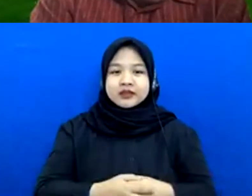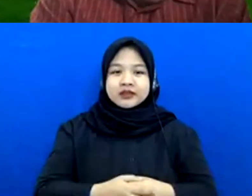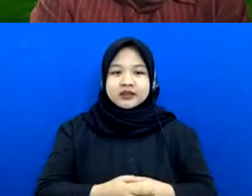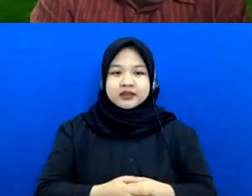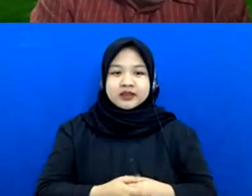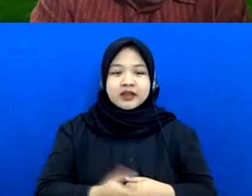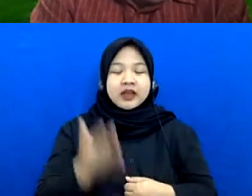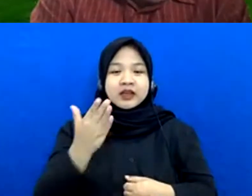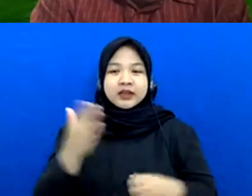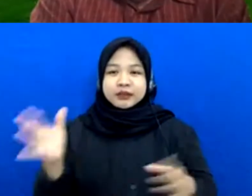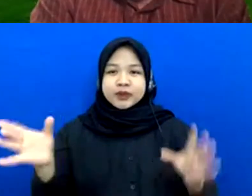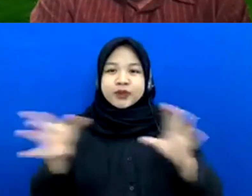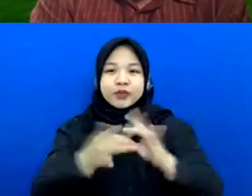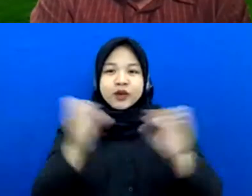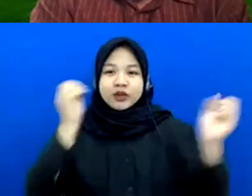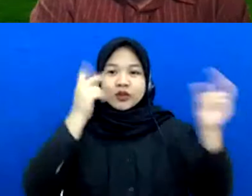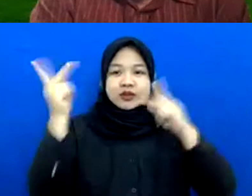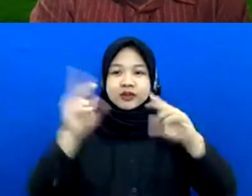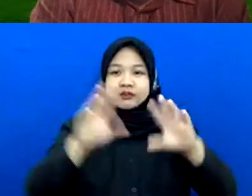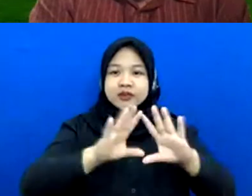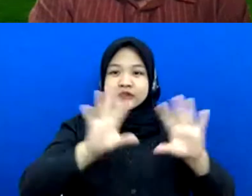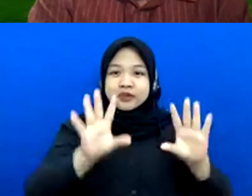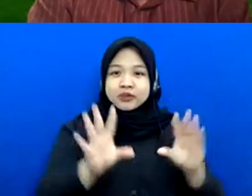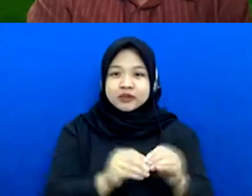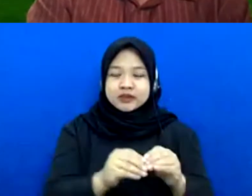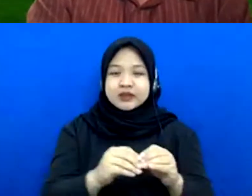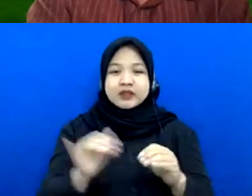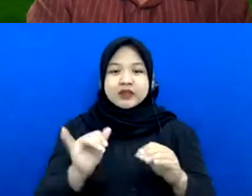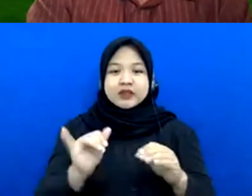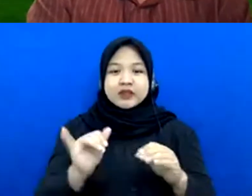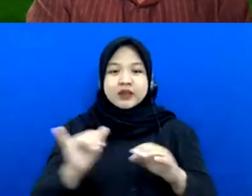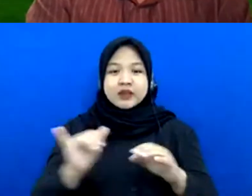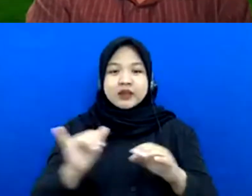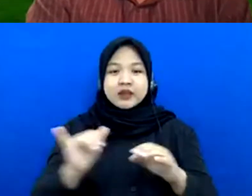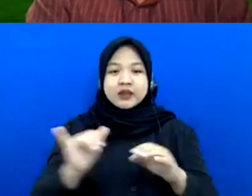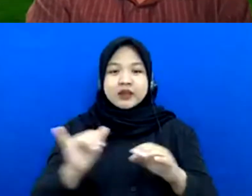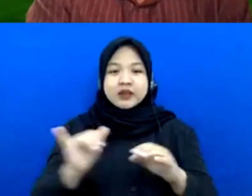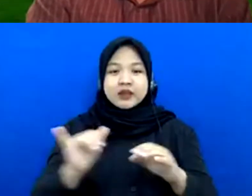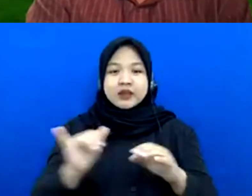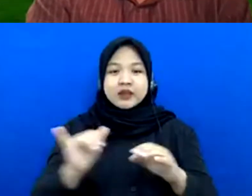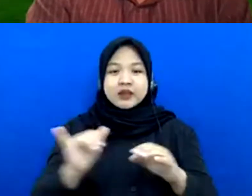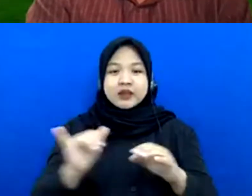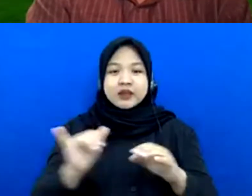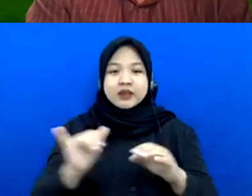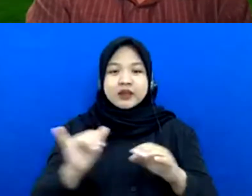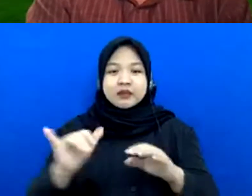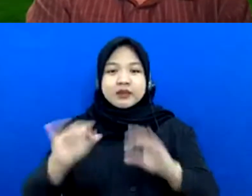You link the concept of inclusion, inclusive education to the Salamanca statement.